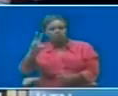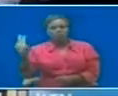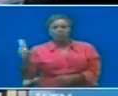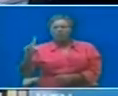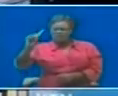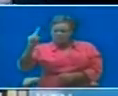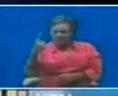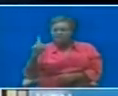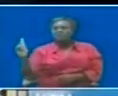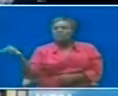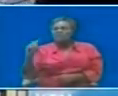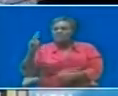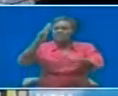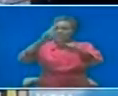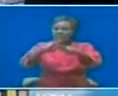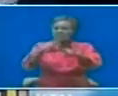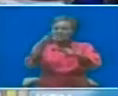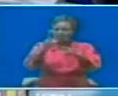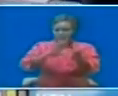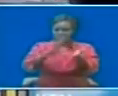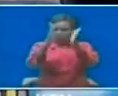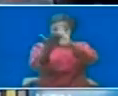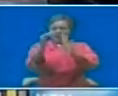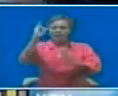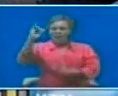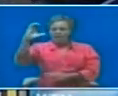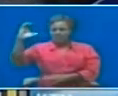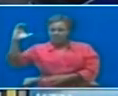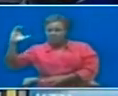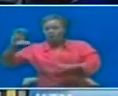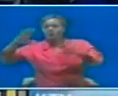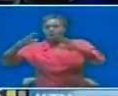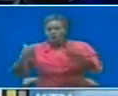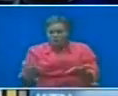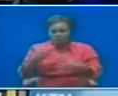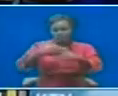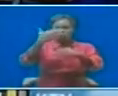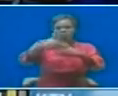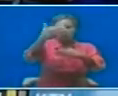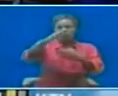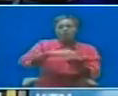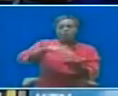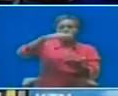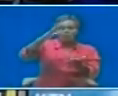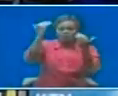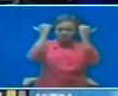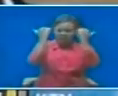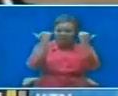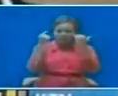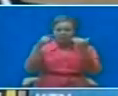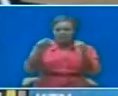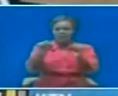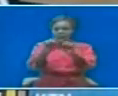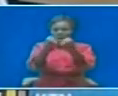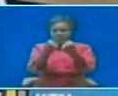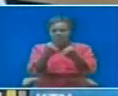the first sitting head of state to appear before the Hague-based court or further postpone proceedings in a case that was scheduled